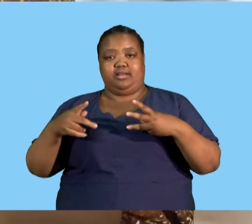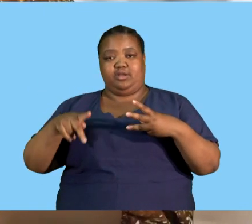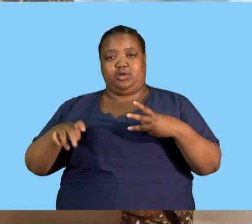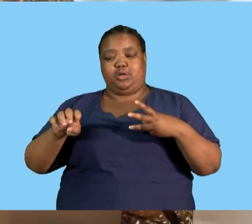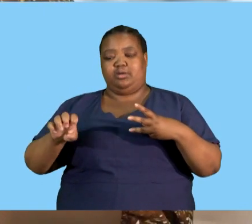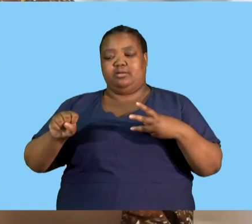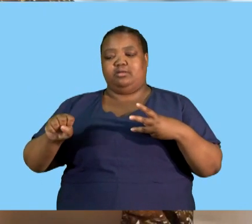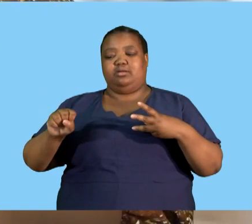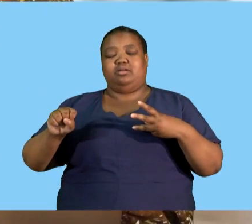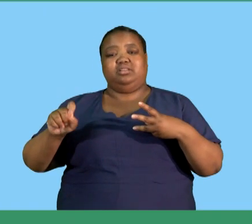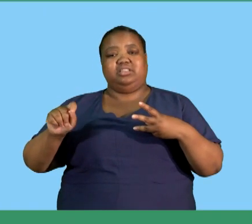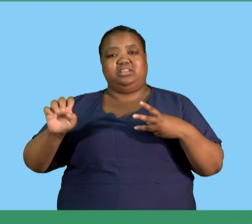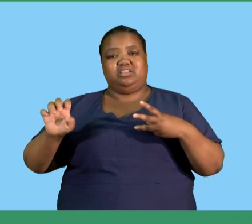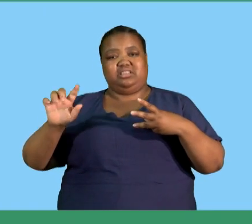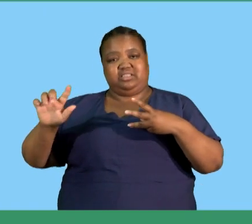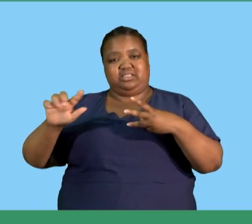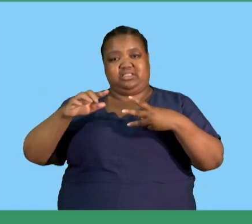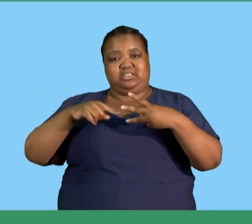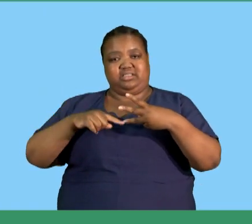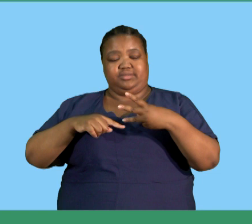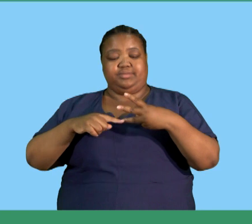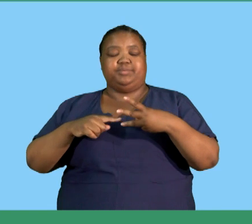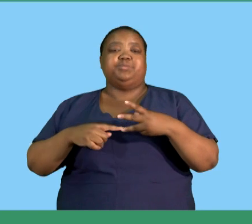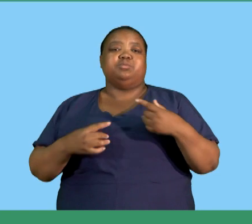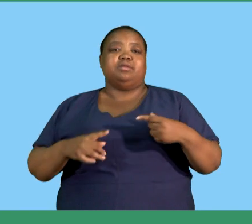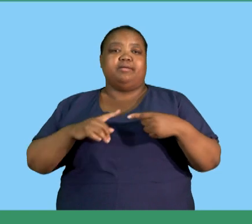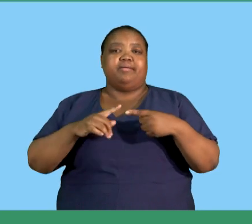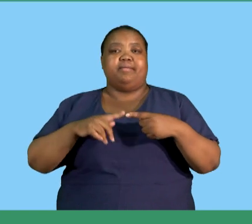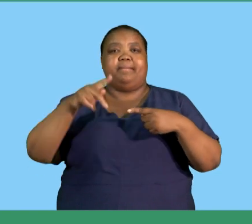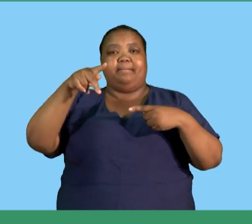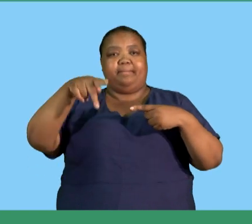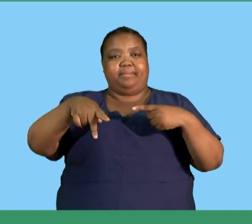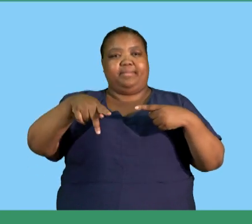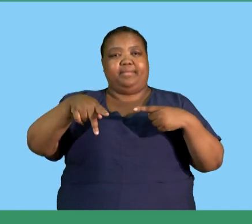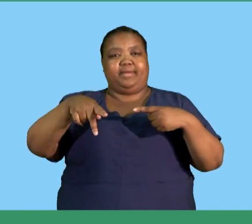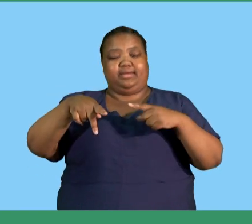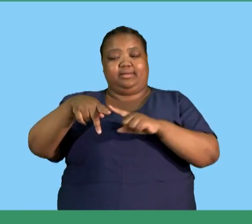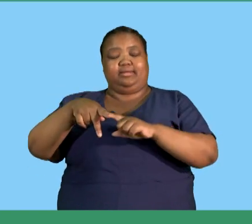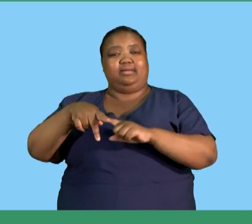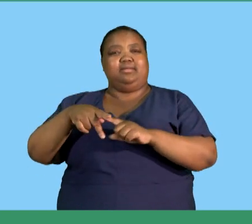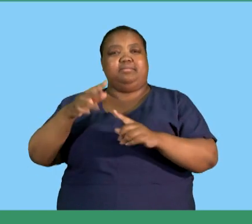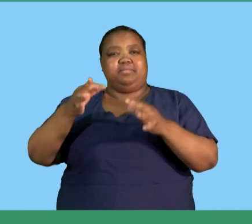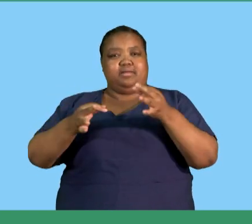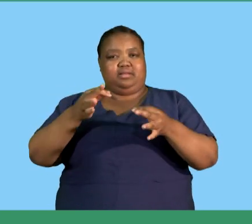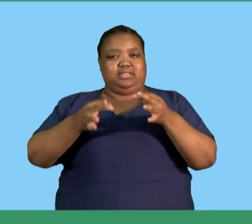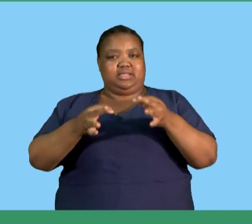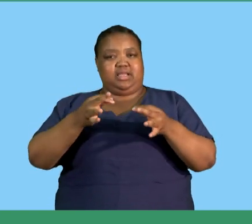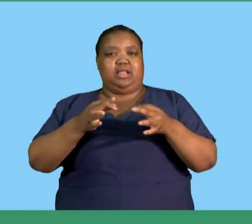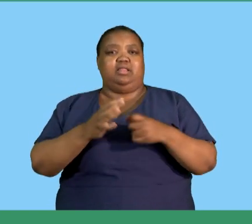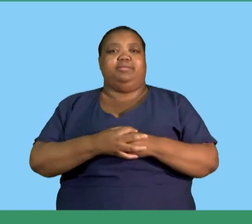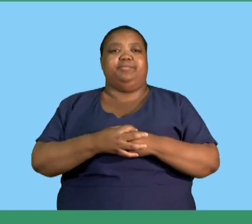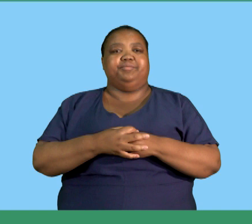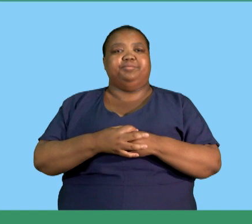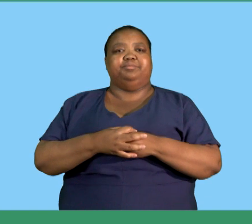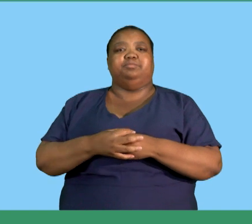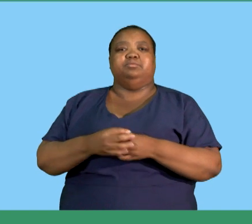PESTLE. Right, with PESTLE, it's an acronym. So P stands for political. That's what we're going to start with. But here is a tip.